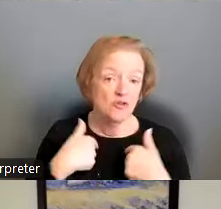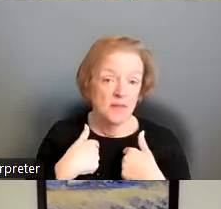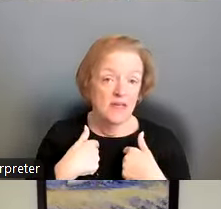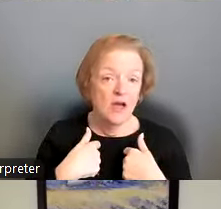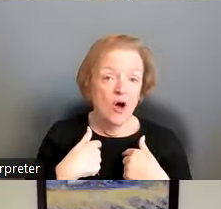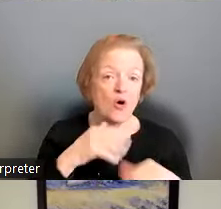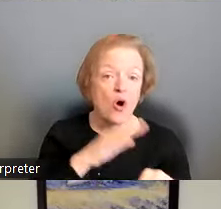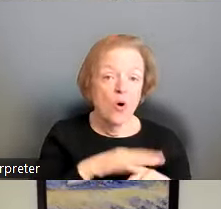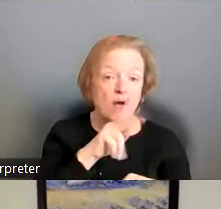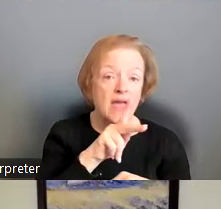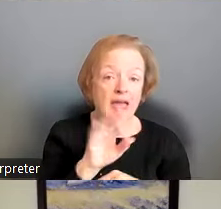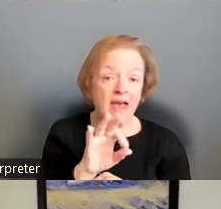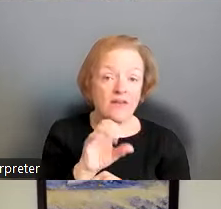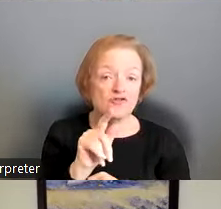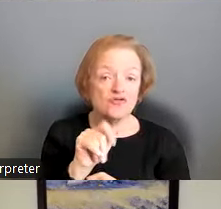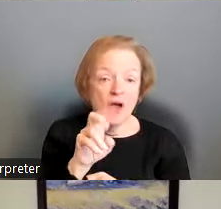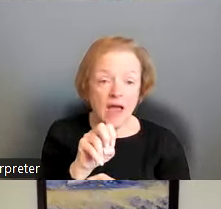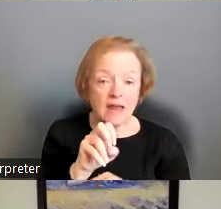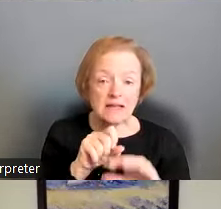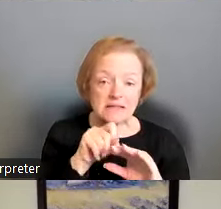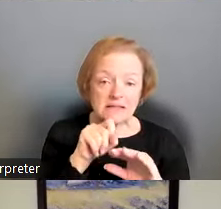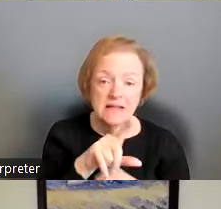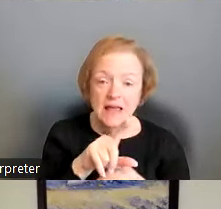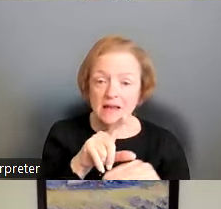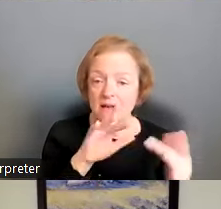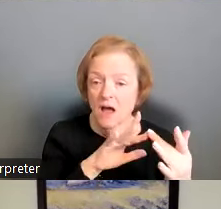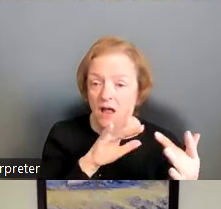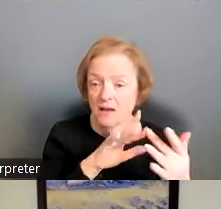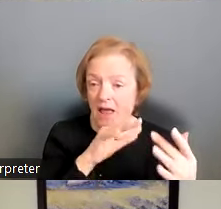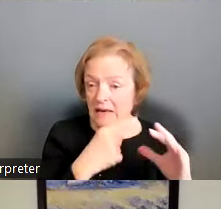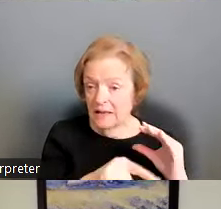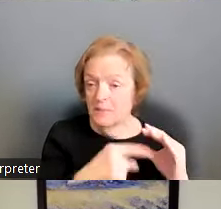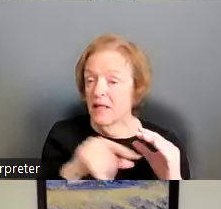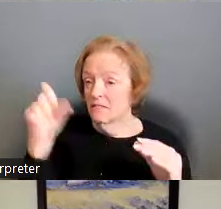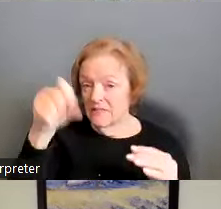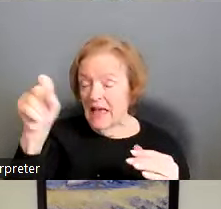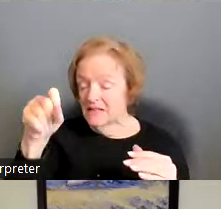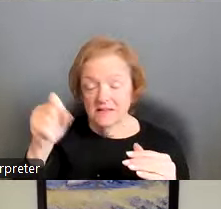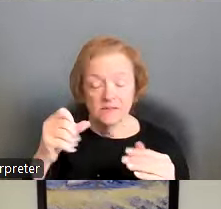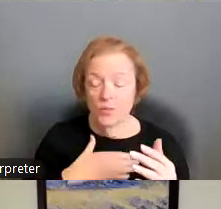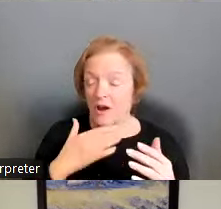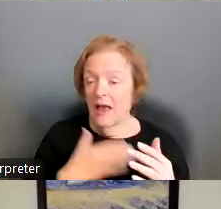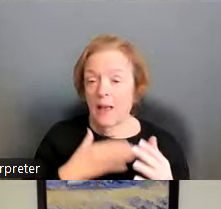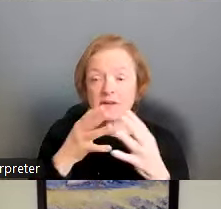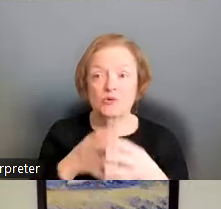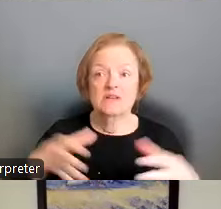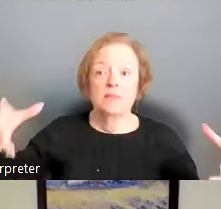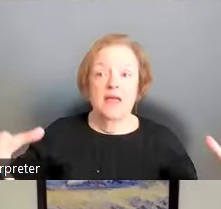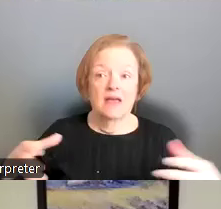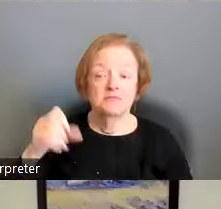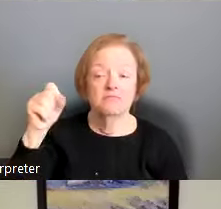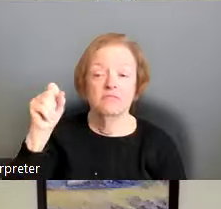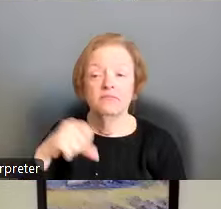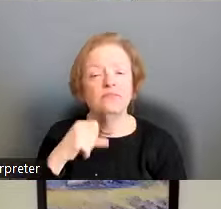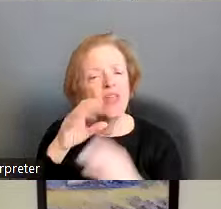kfstride.org and send us a contact email. And yes, we are happy to expand and looking for expansion. Have you developed